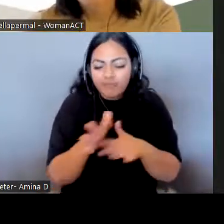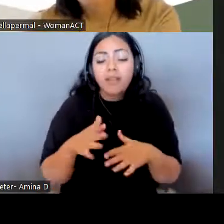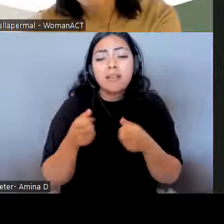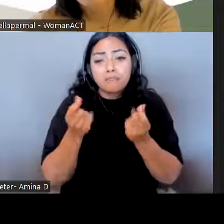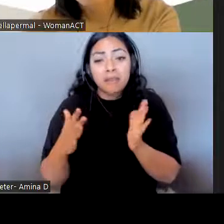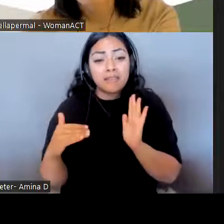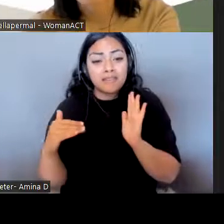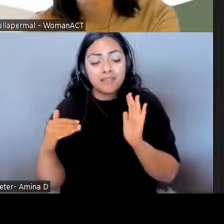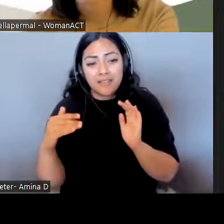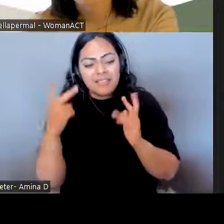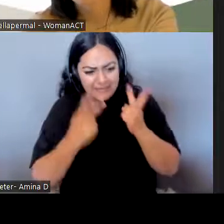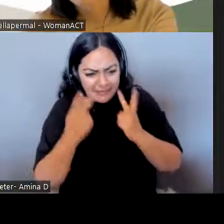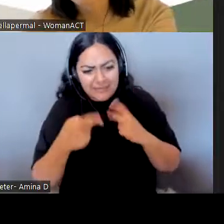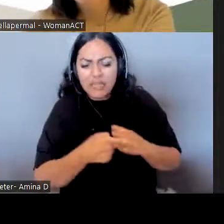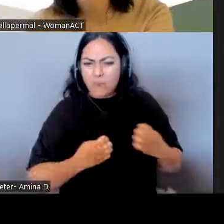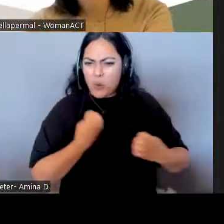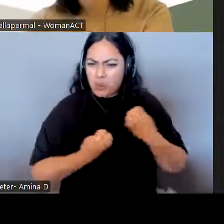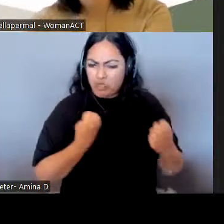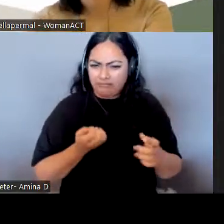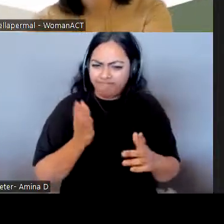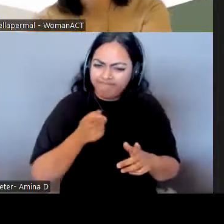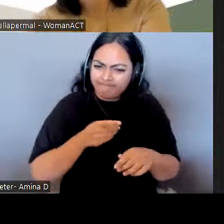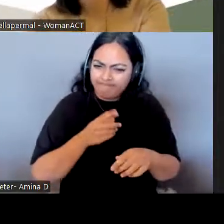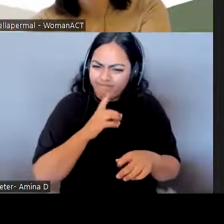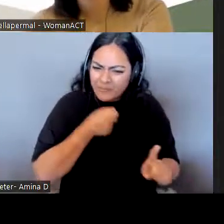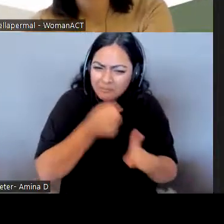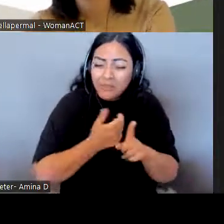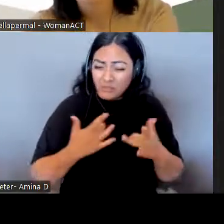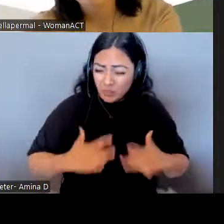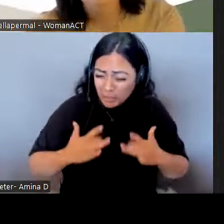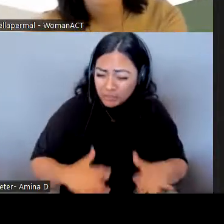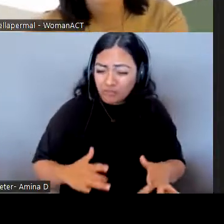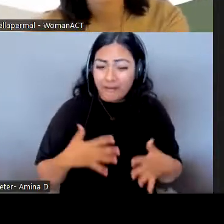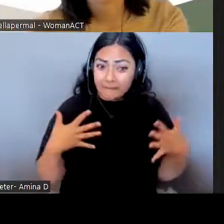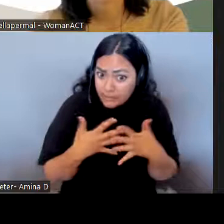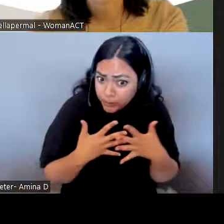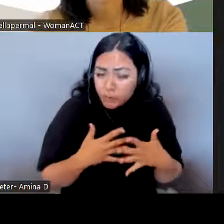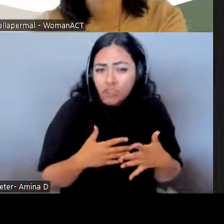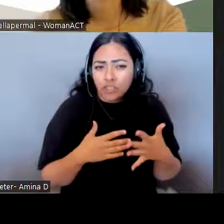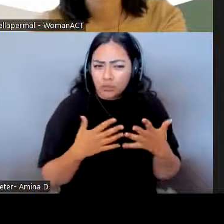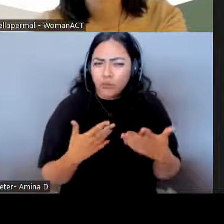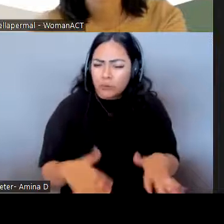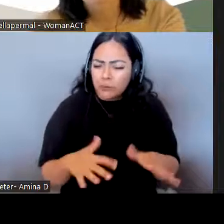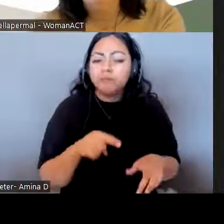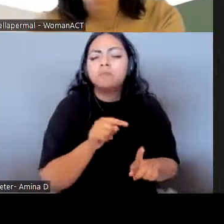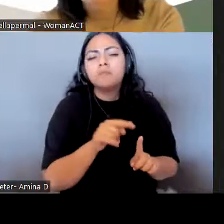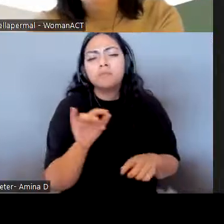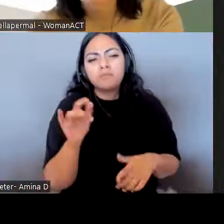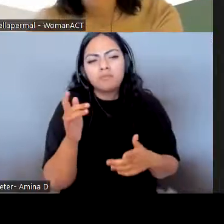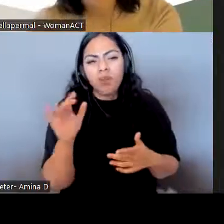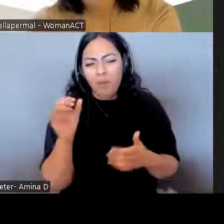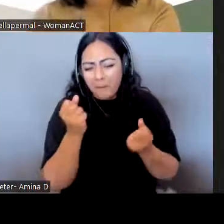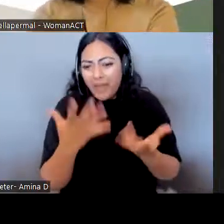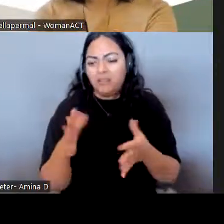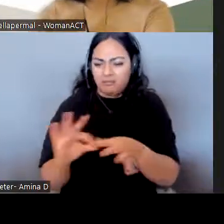emotional impacts. To have a few listed there: depression, fear, and also many mentioned helplessness